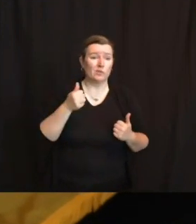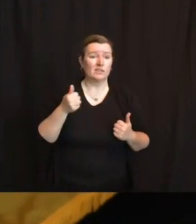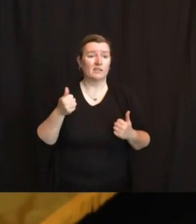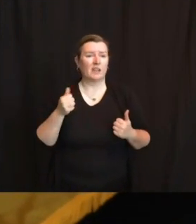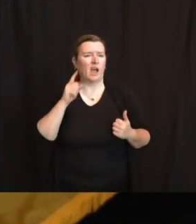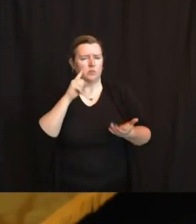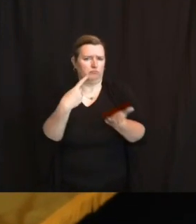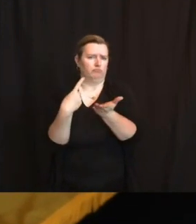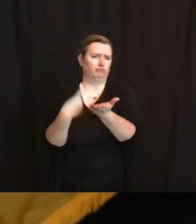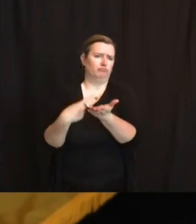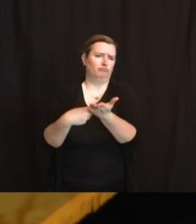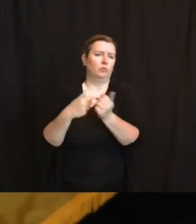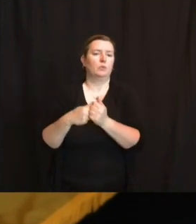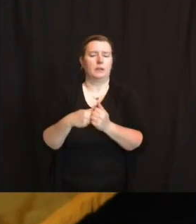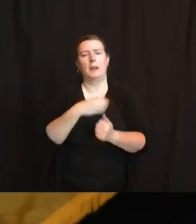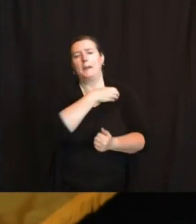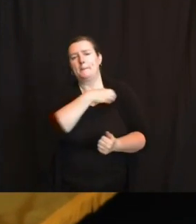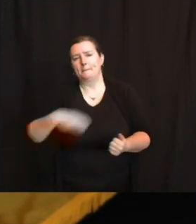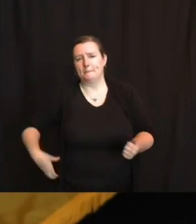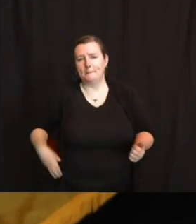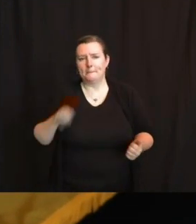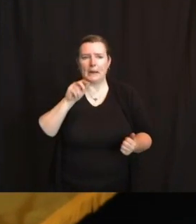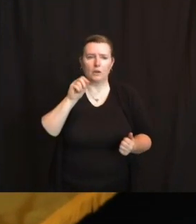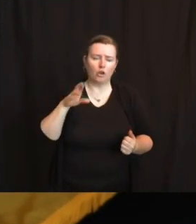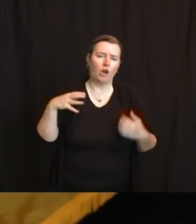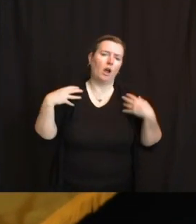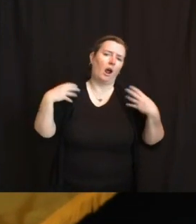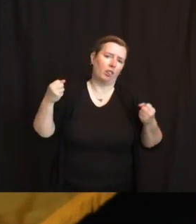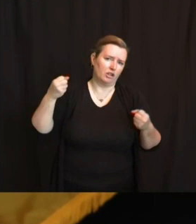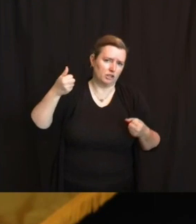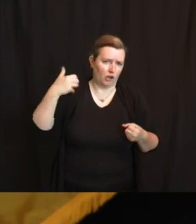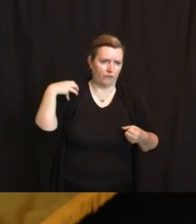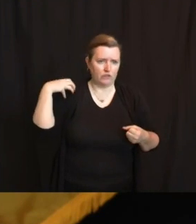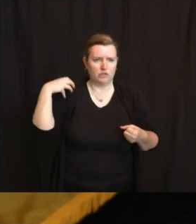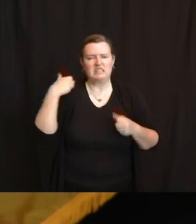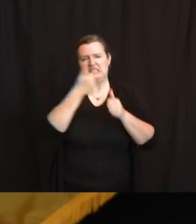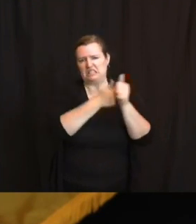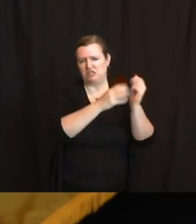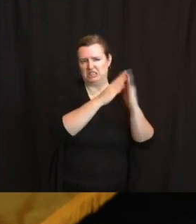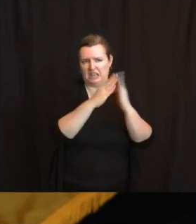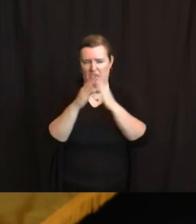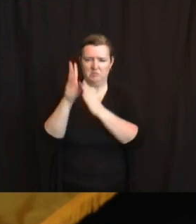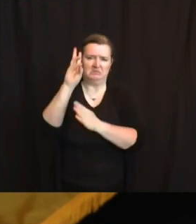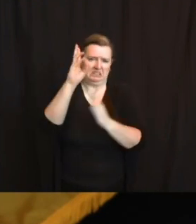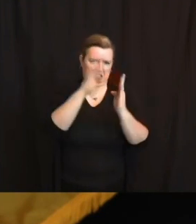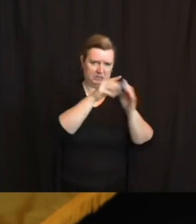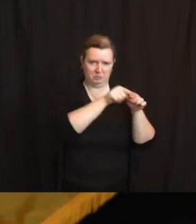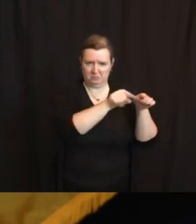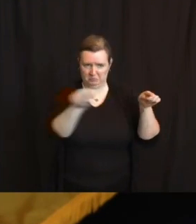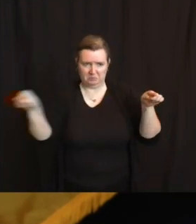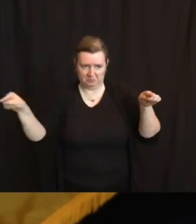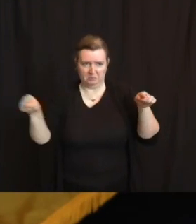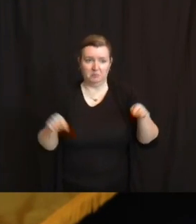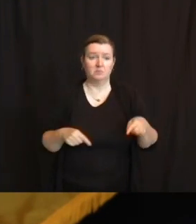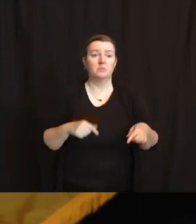the health officers of those cities. I just finished, before I came here, with the mayor of Trenton,